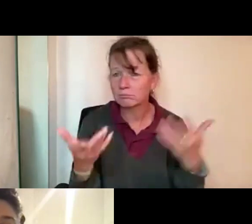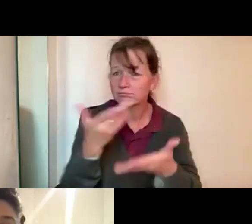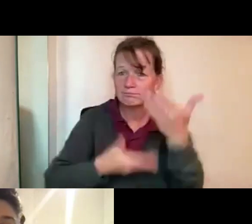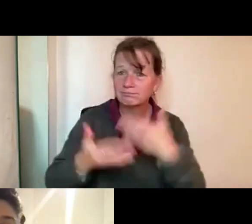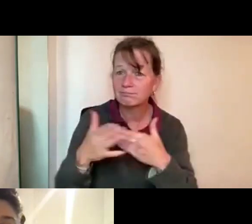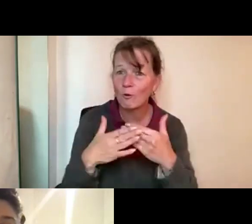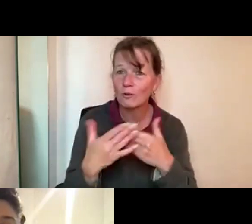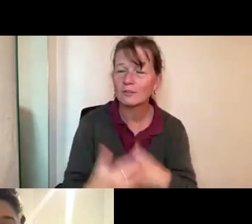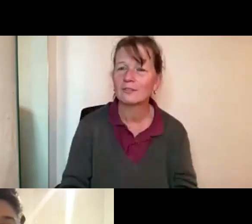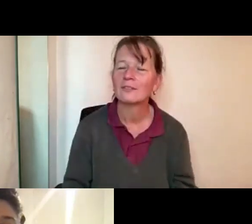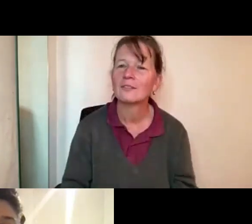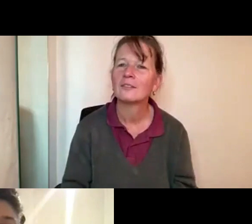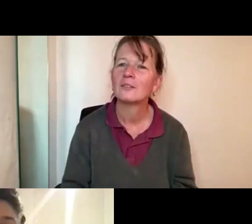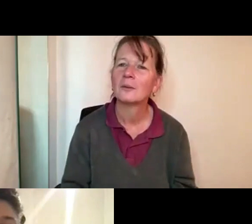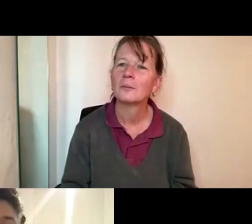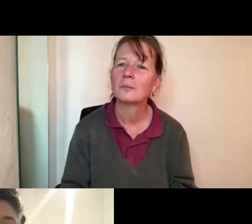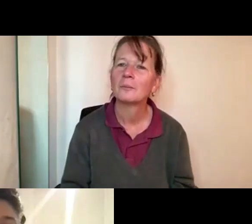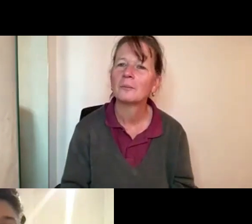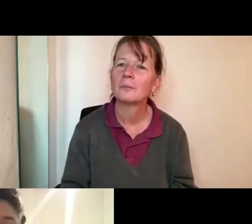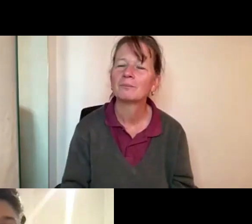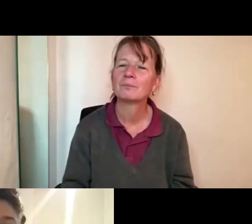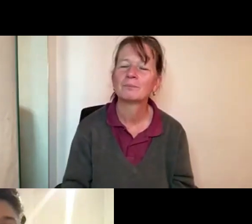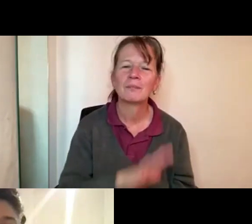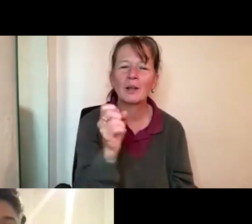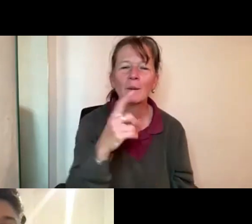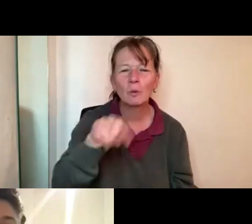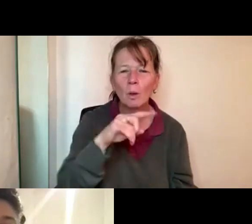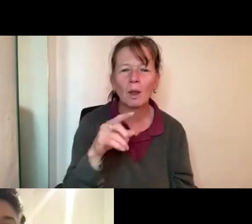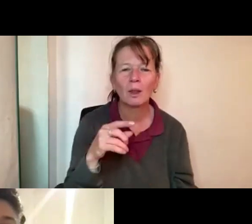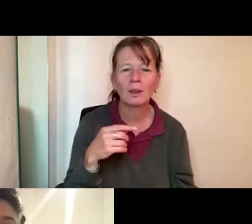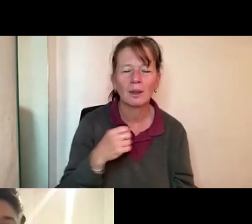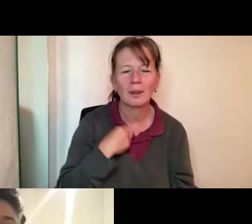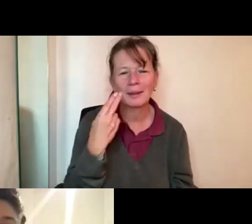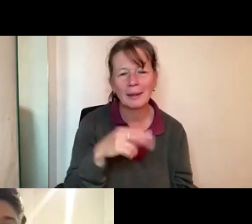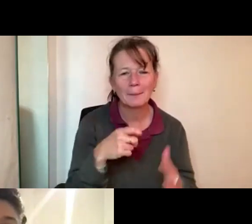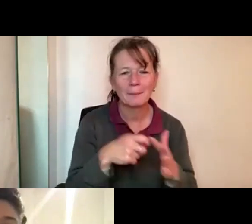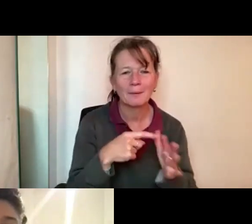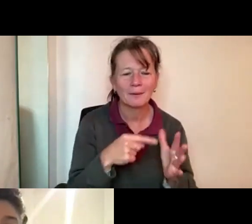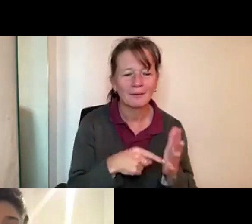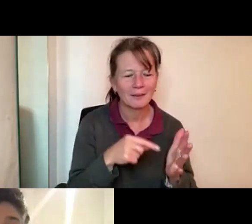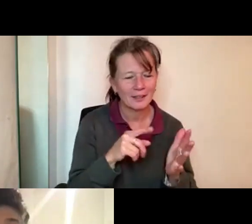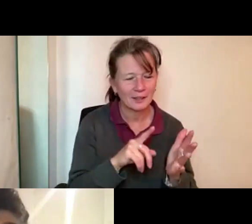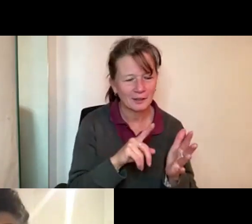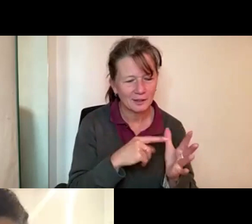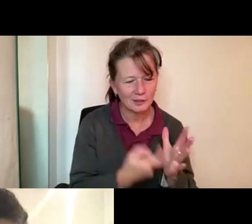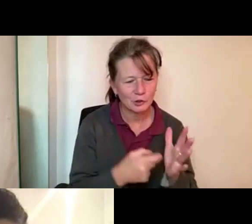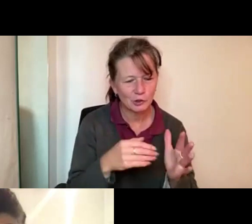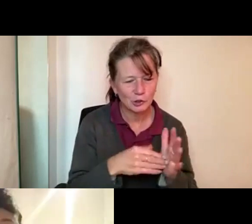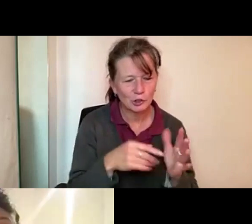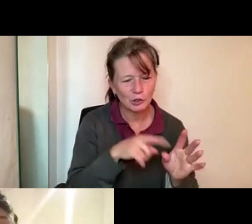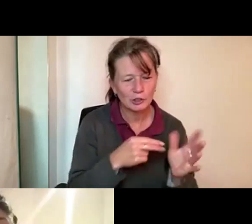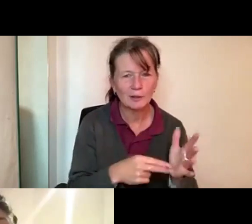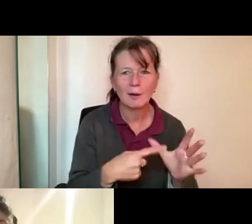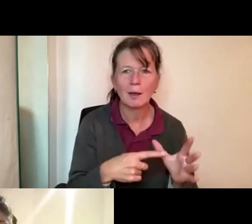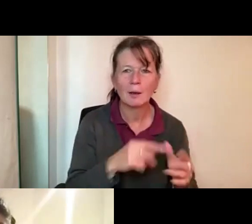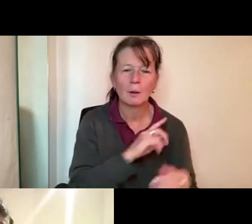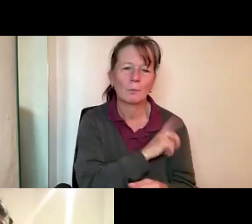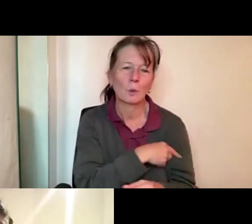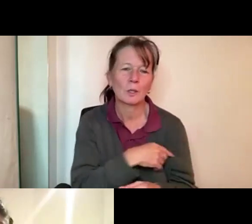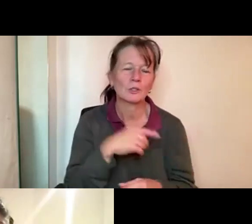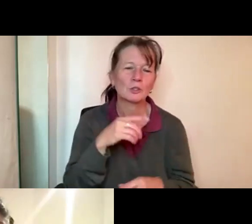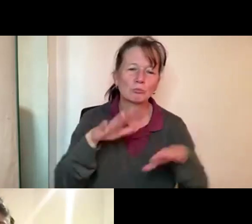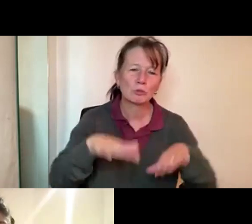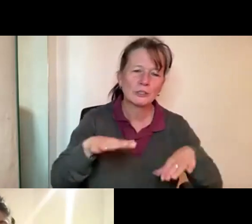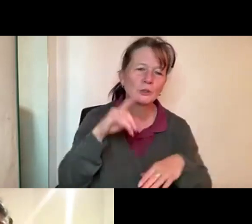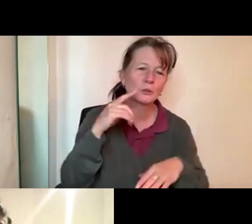All right. So, hello everyone. I'm Katarzyna, and I am Polish, British, white woman in